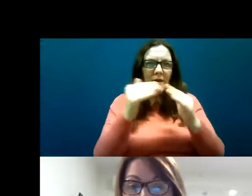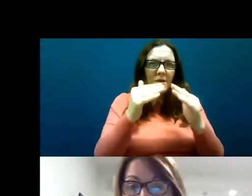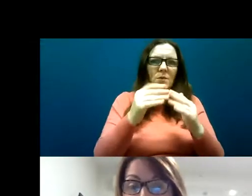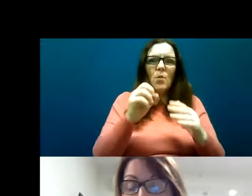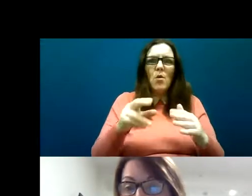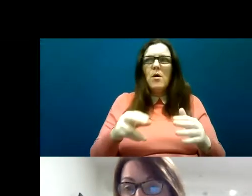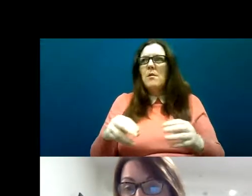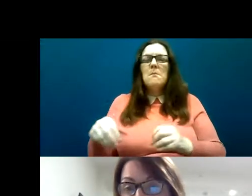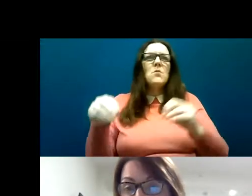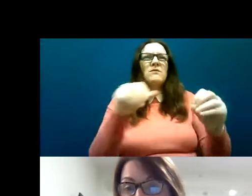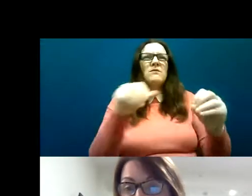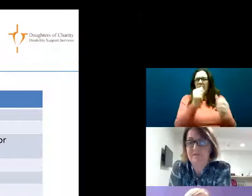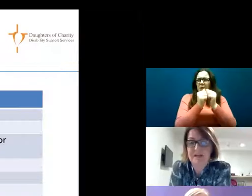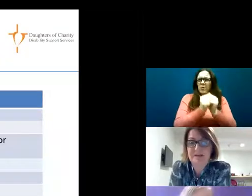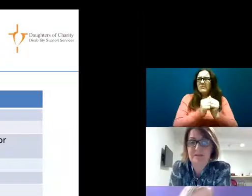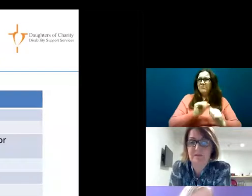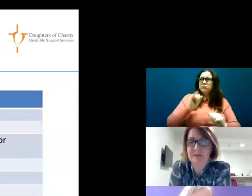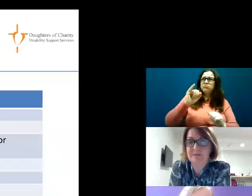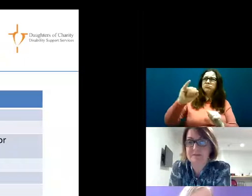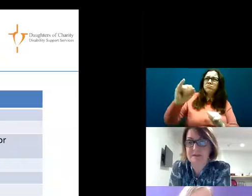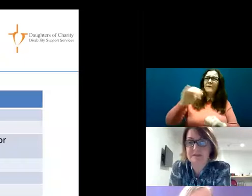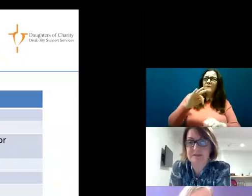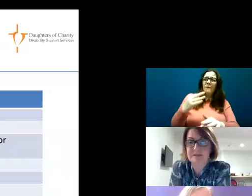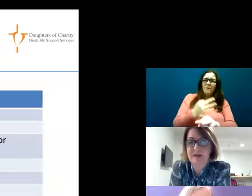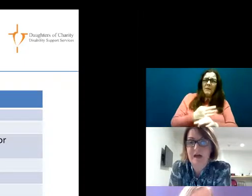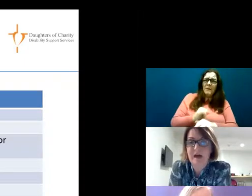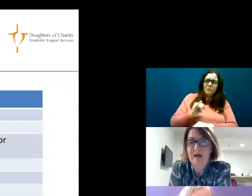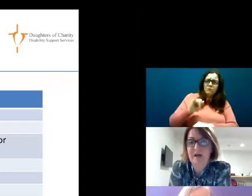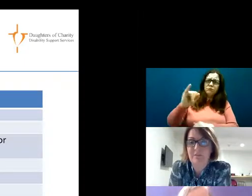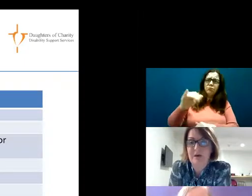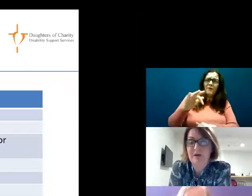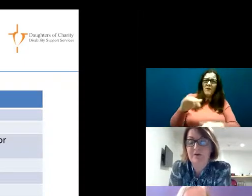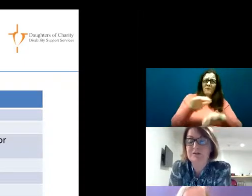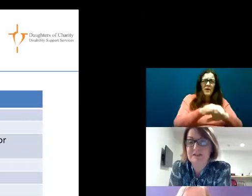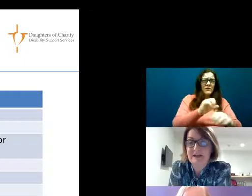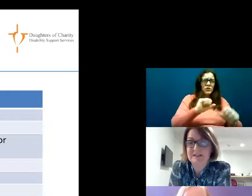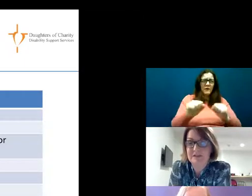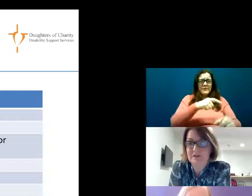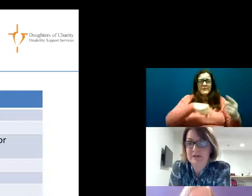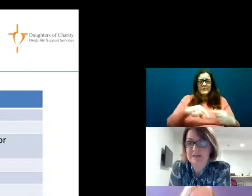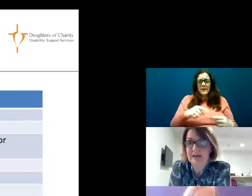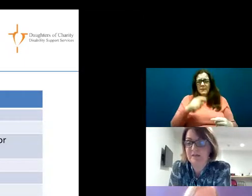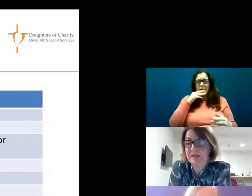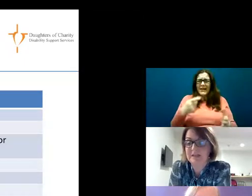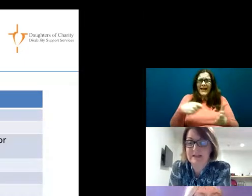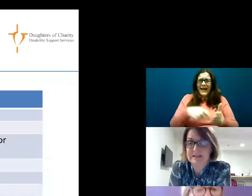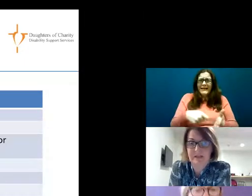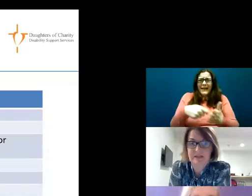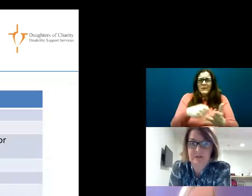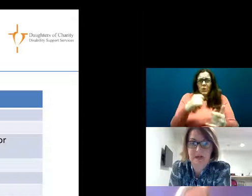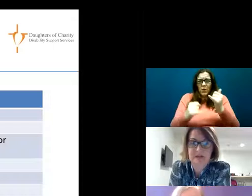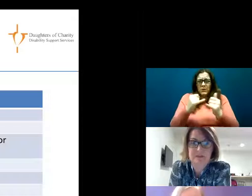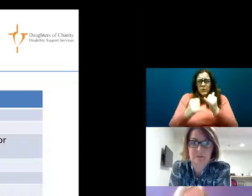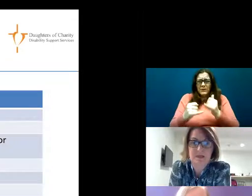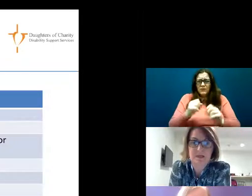away from family, away from friends, and away from services are going to just add to that stress and have that negative